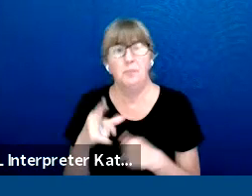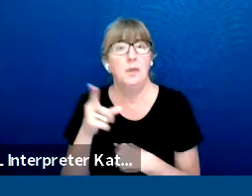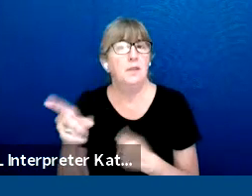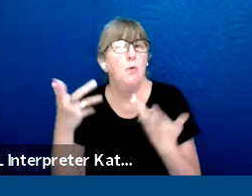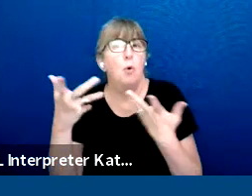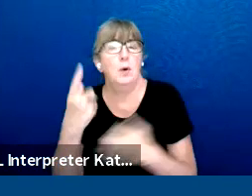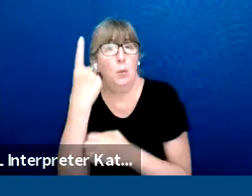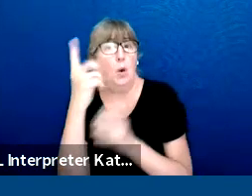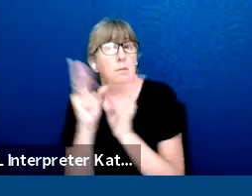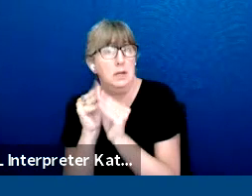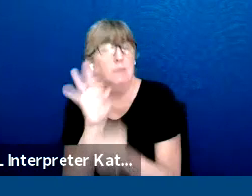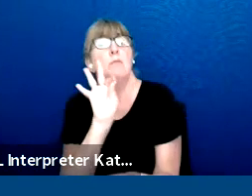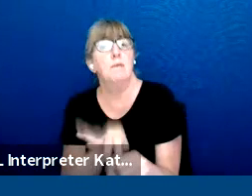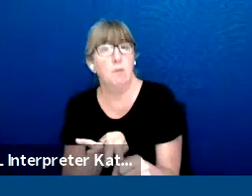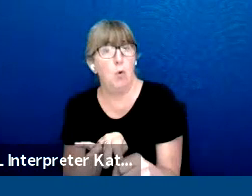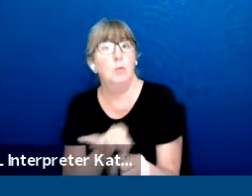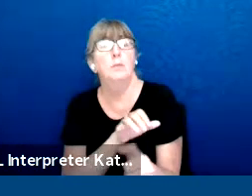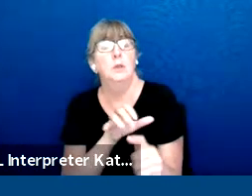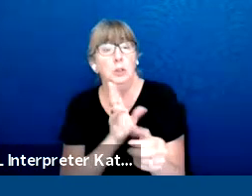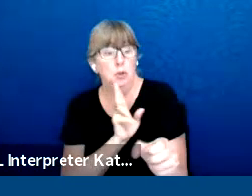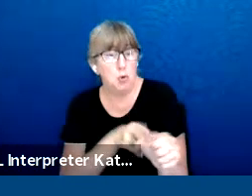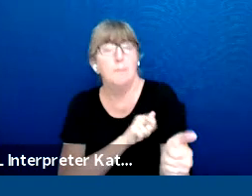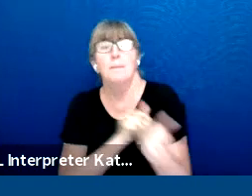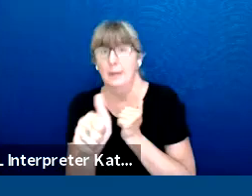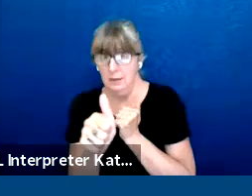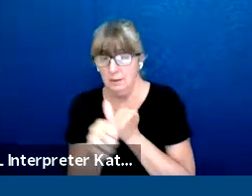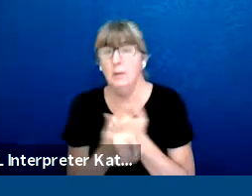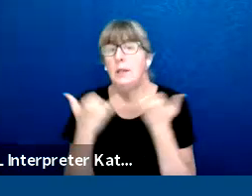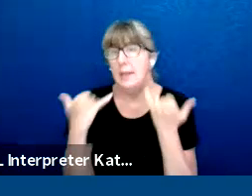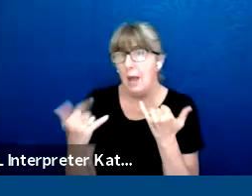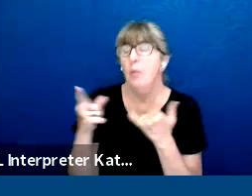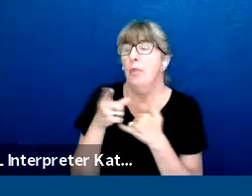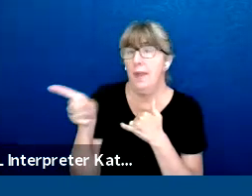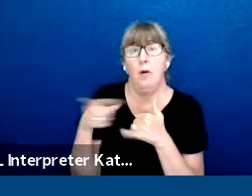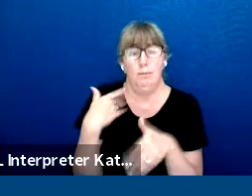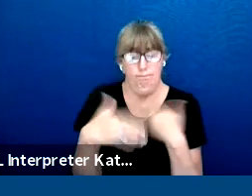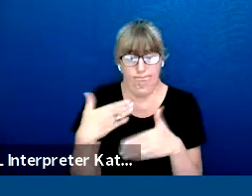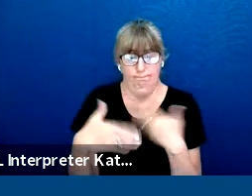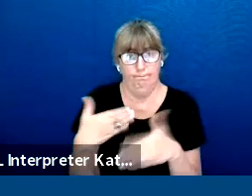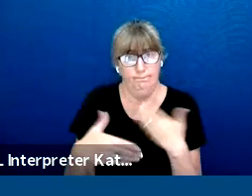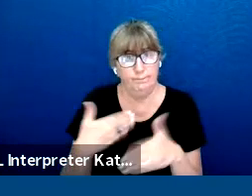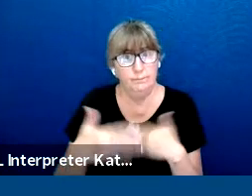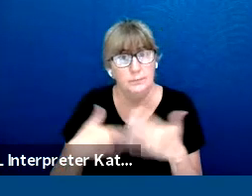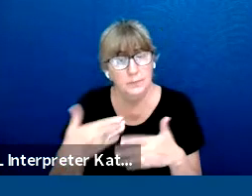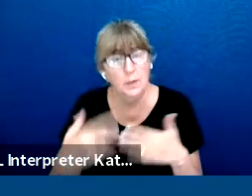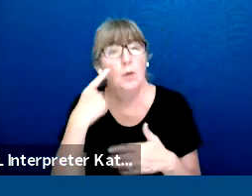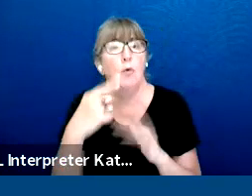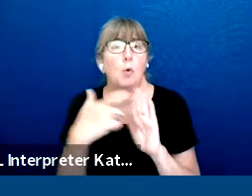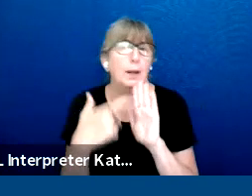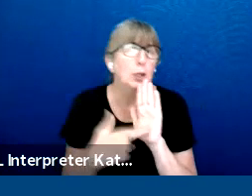they have voted to join. Right now, they're just going through the process to get all of their